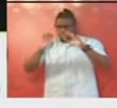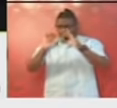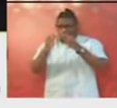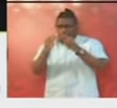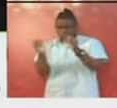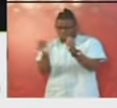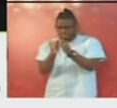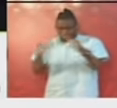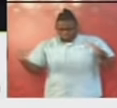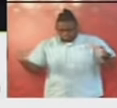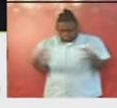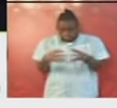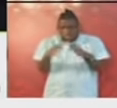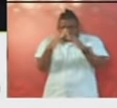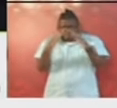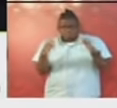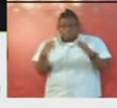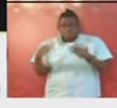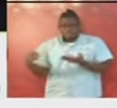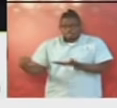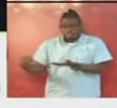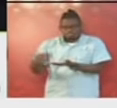than lower income households.